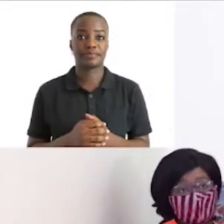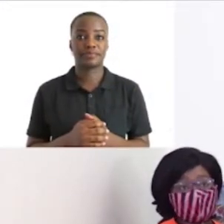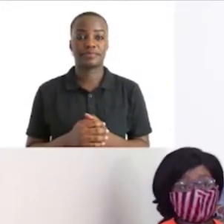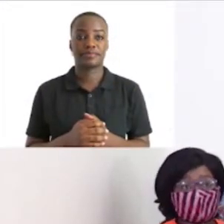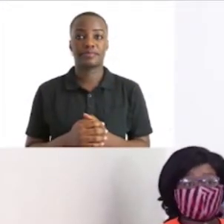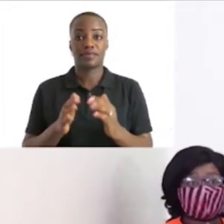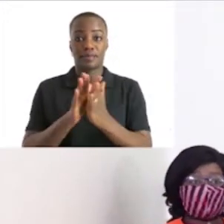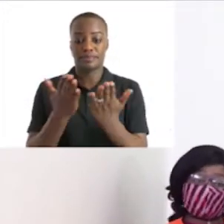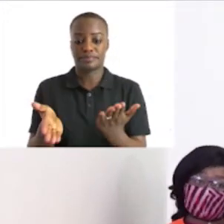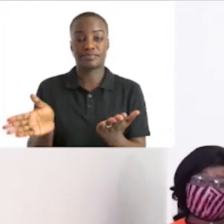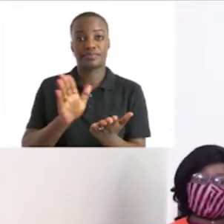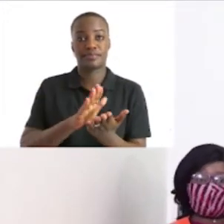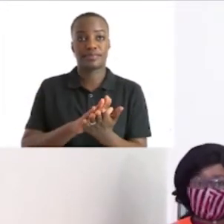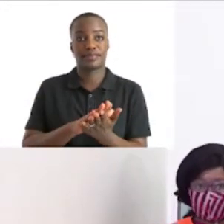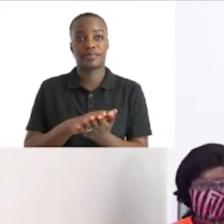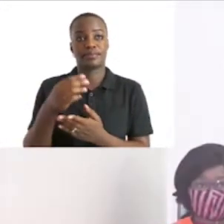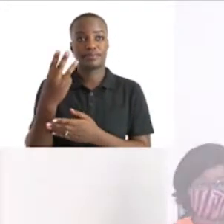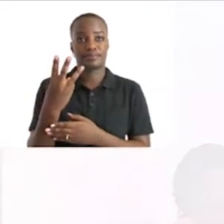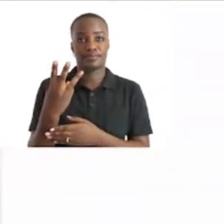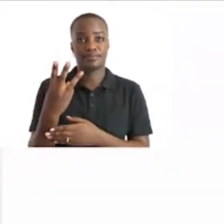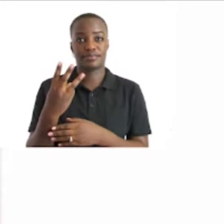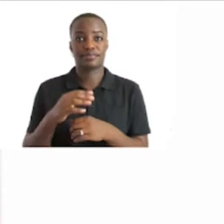Let's turn our page to page 3.